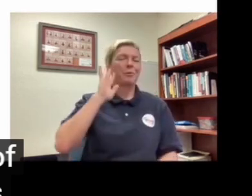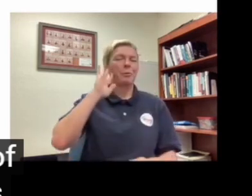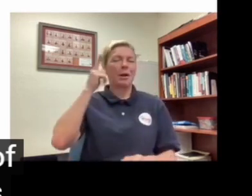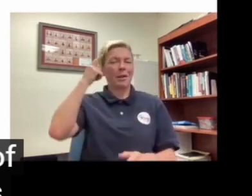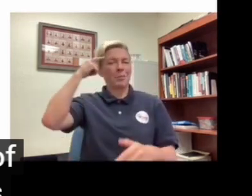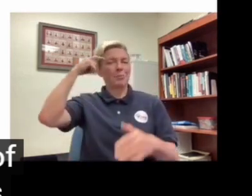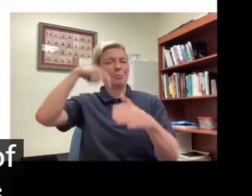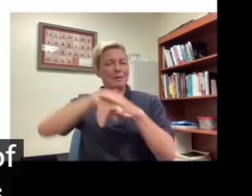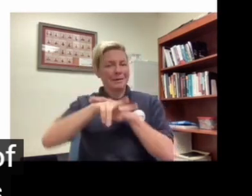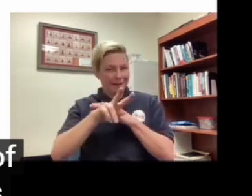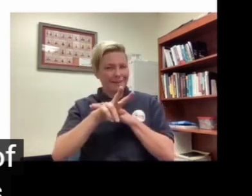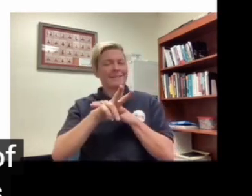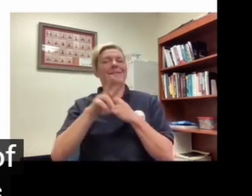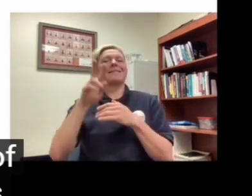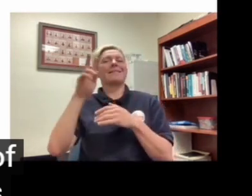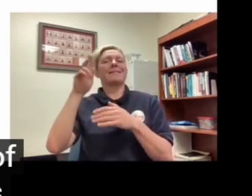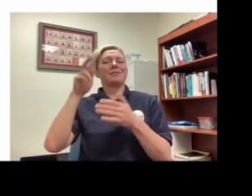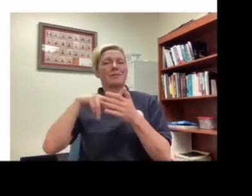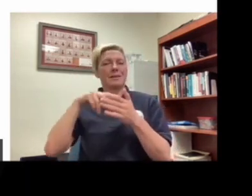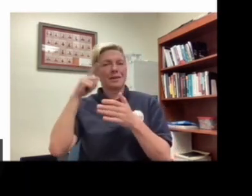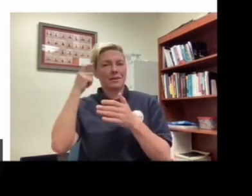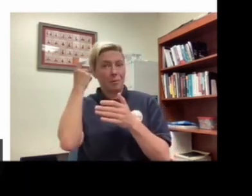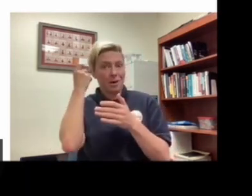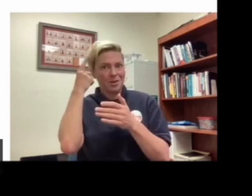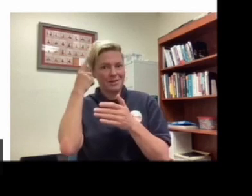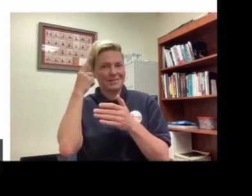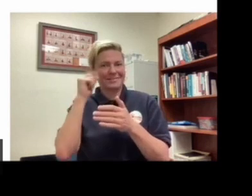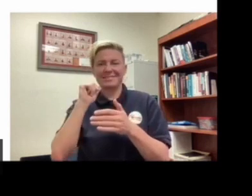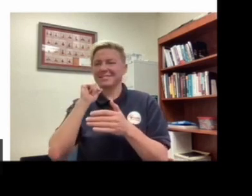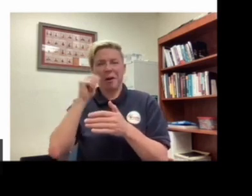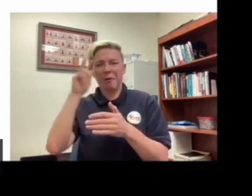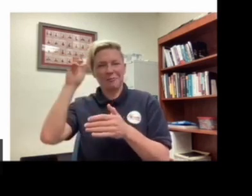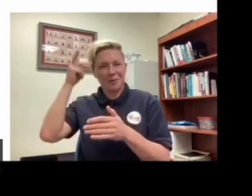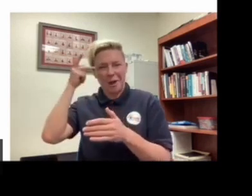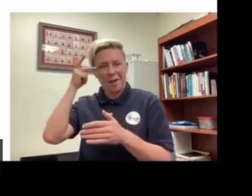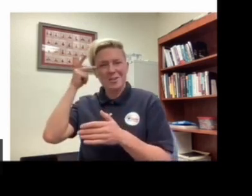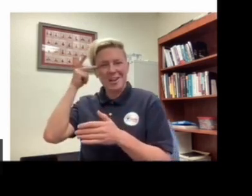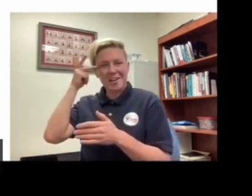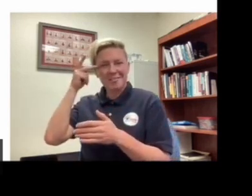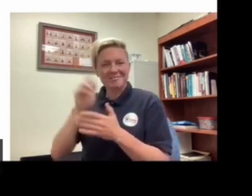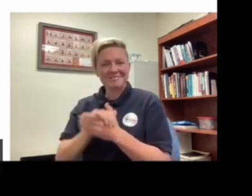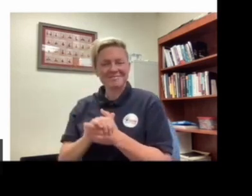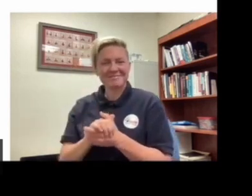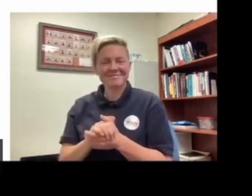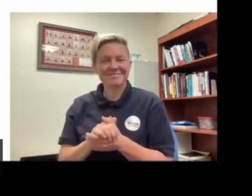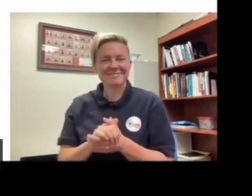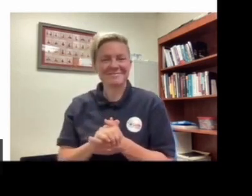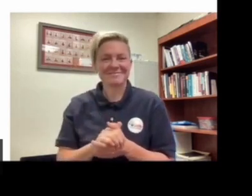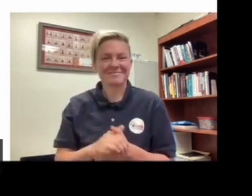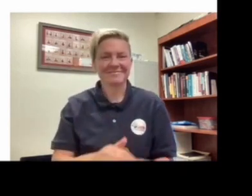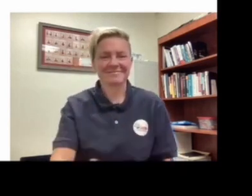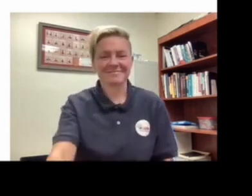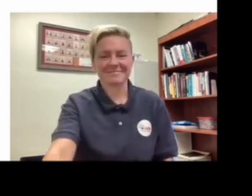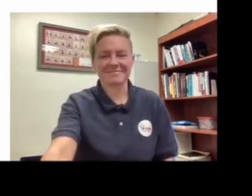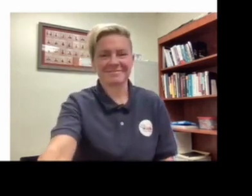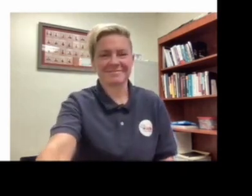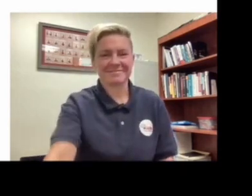of orthographic representations will be the primary predictor of reading comprehension.